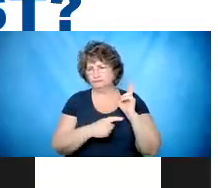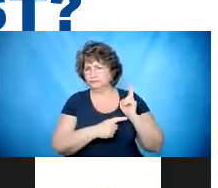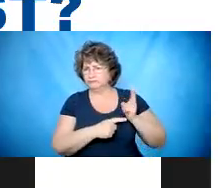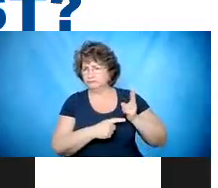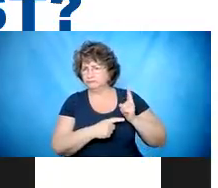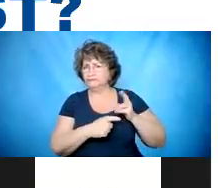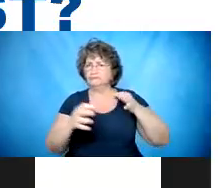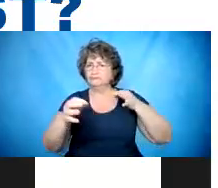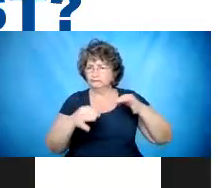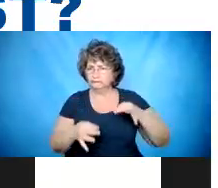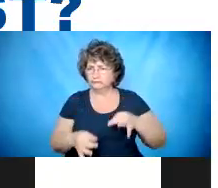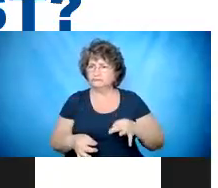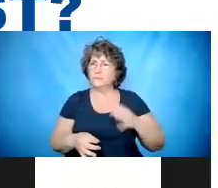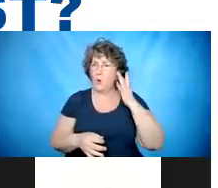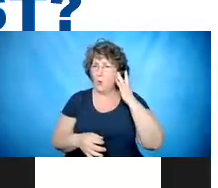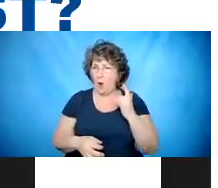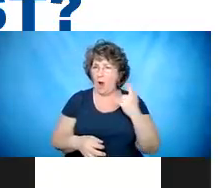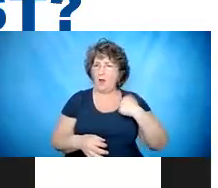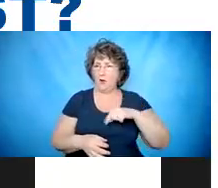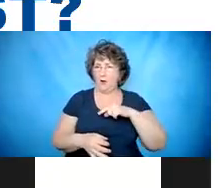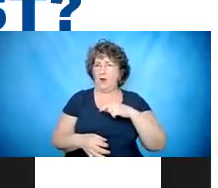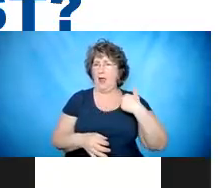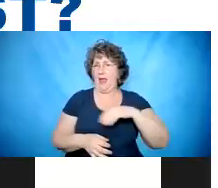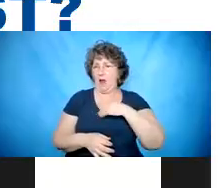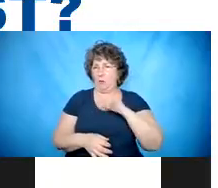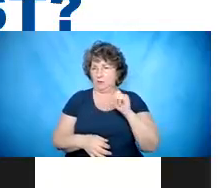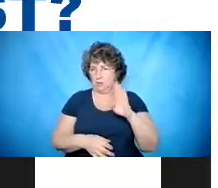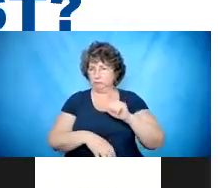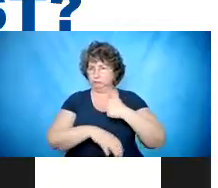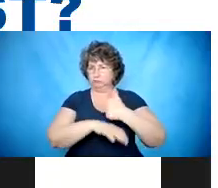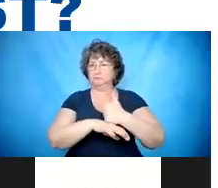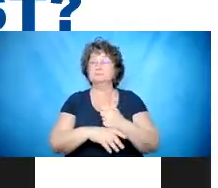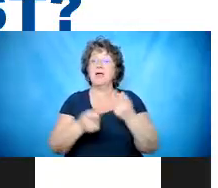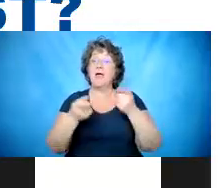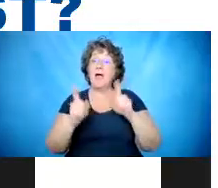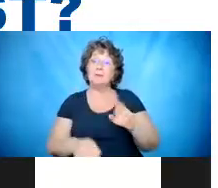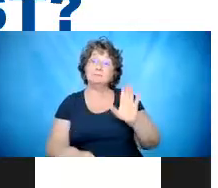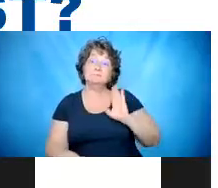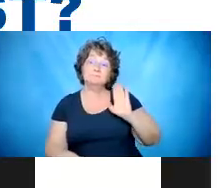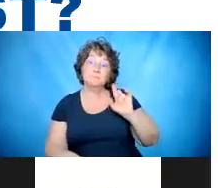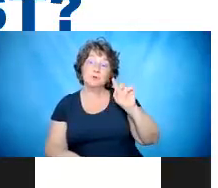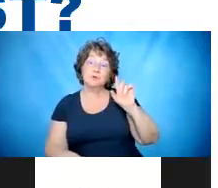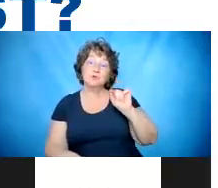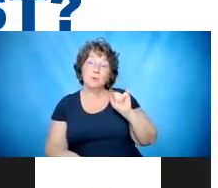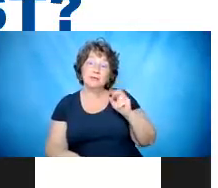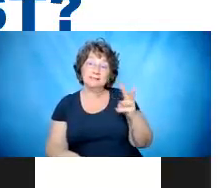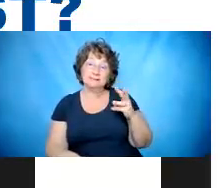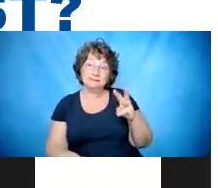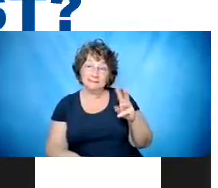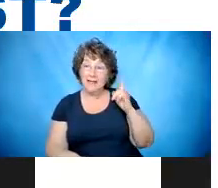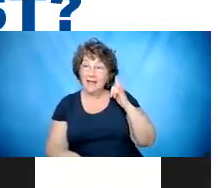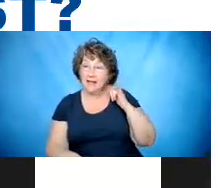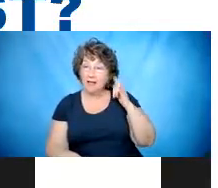role exists. So actually back in 2016, the California Department of